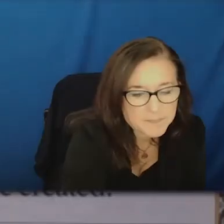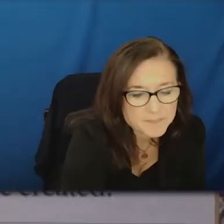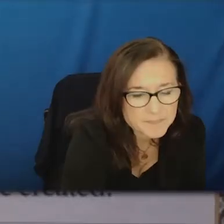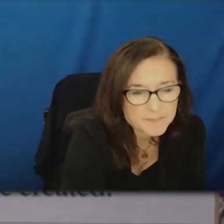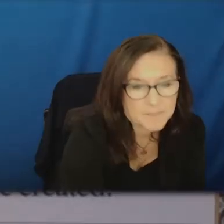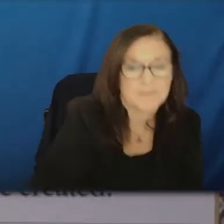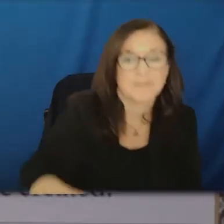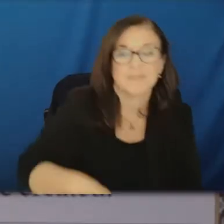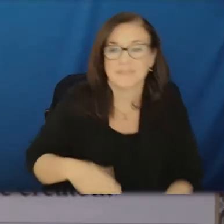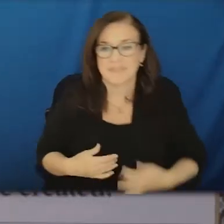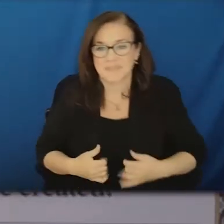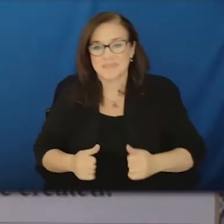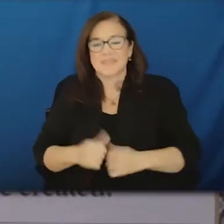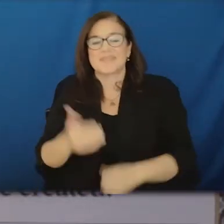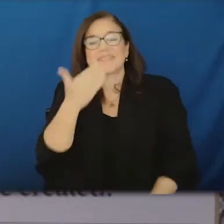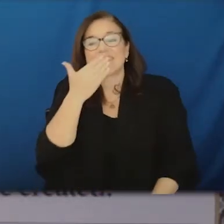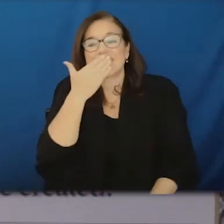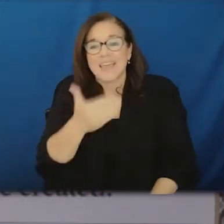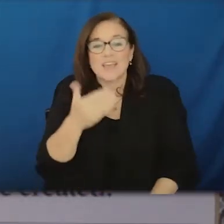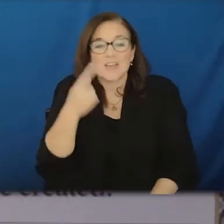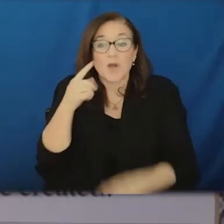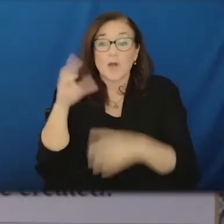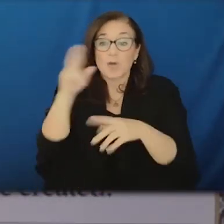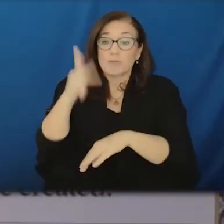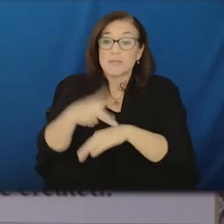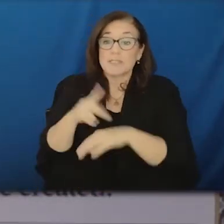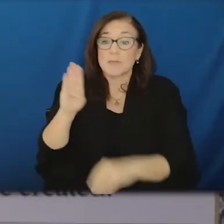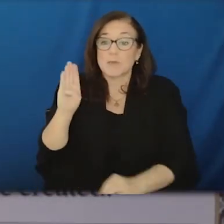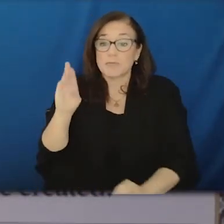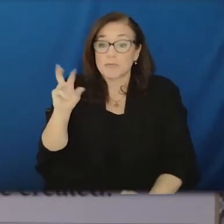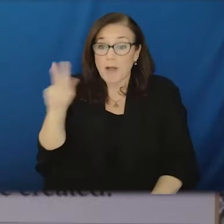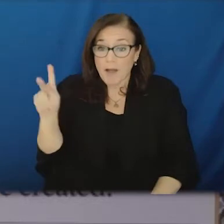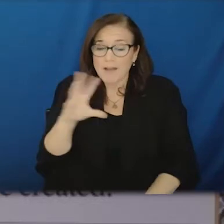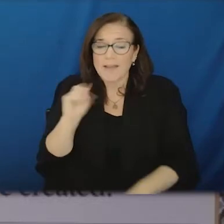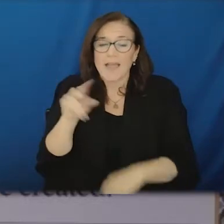So thank you to Principal Brock and Principal Woodard for those